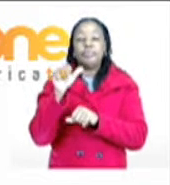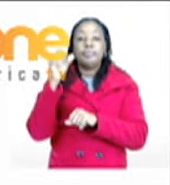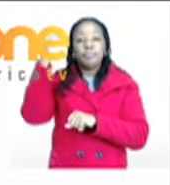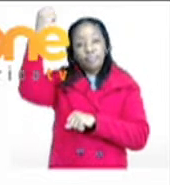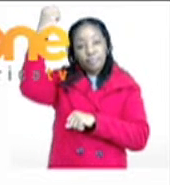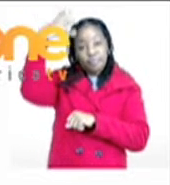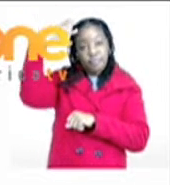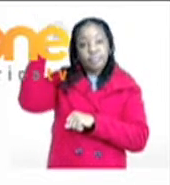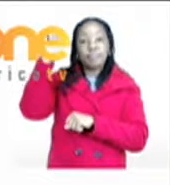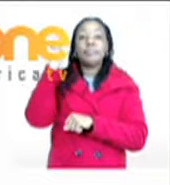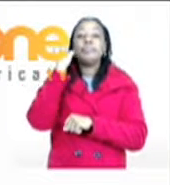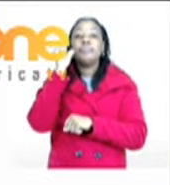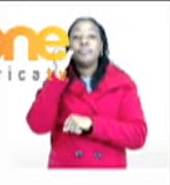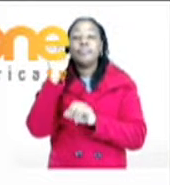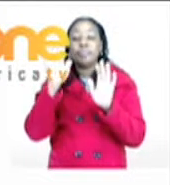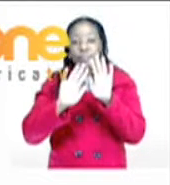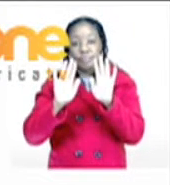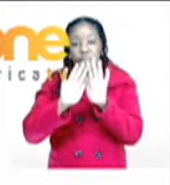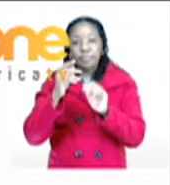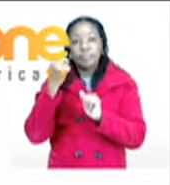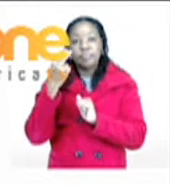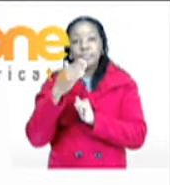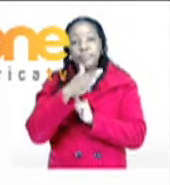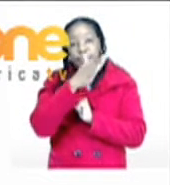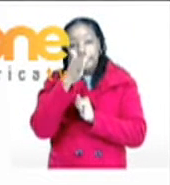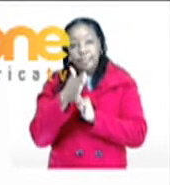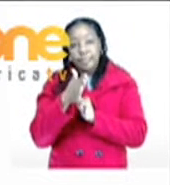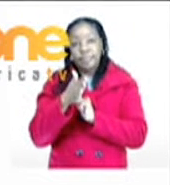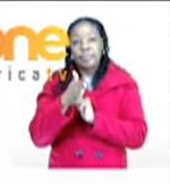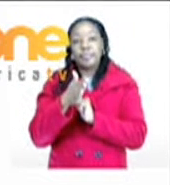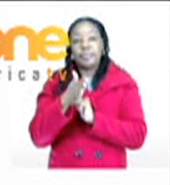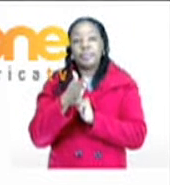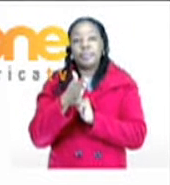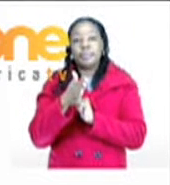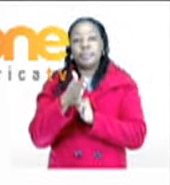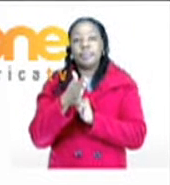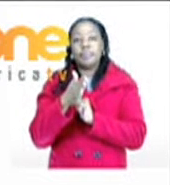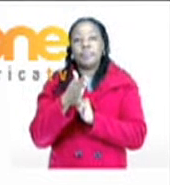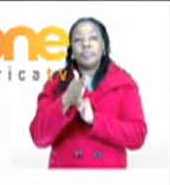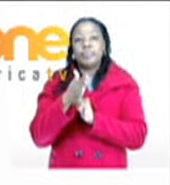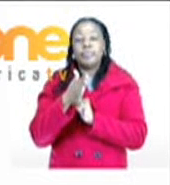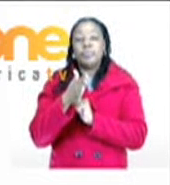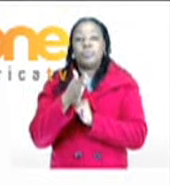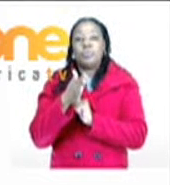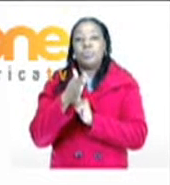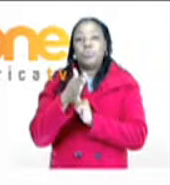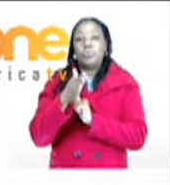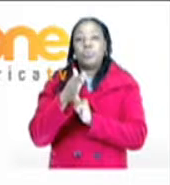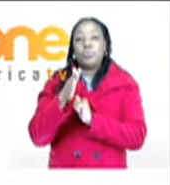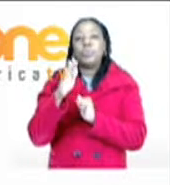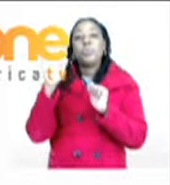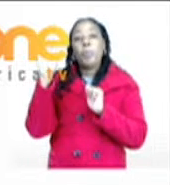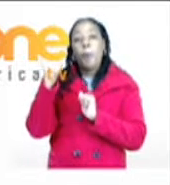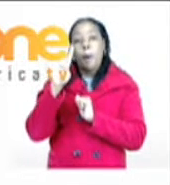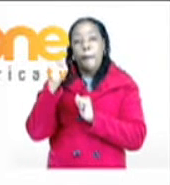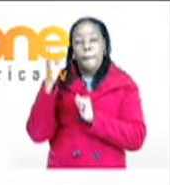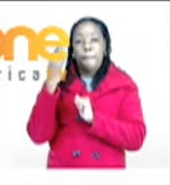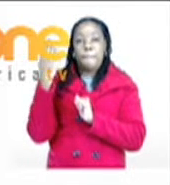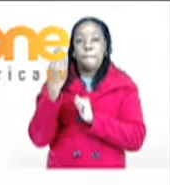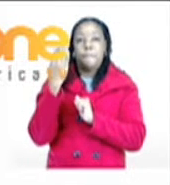We should color the next part of the flag where the sun is shining. We color